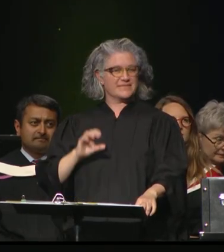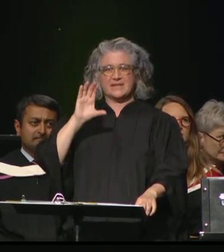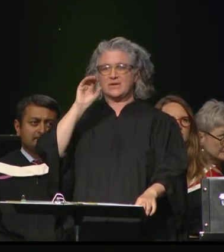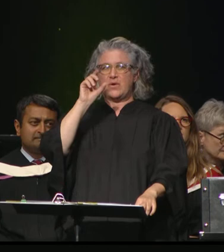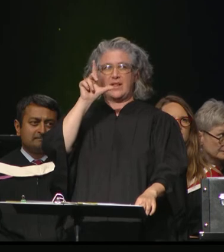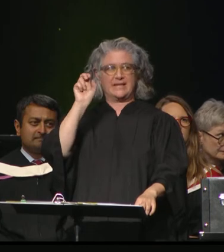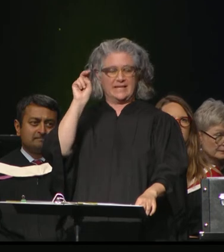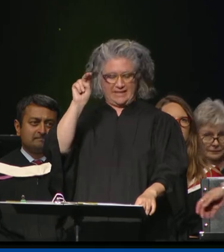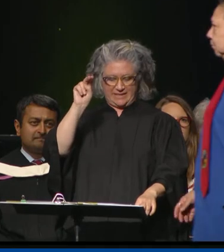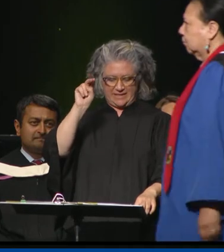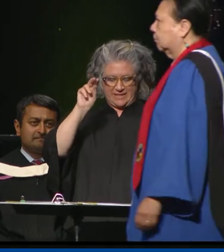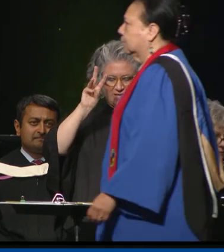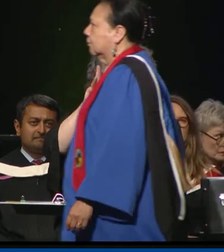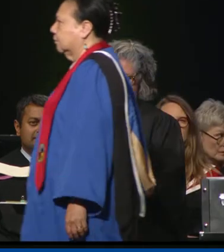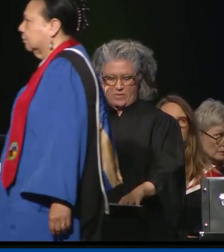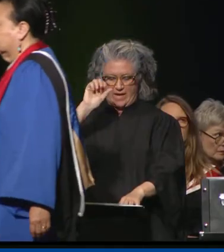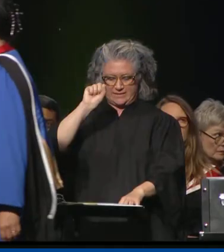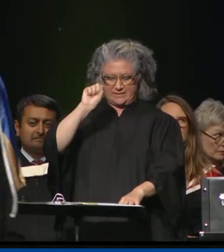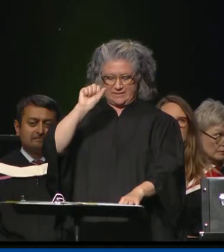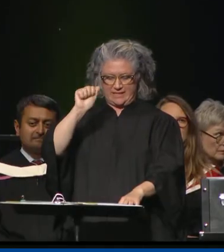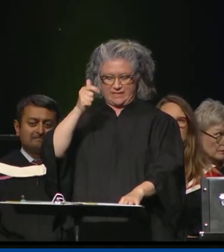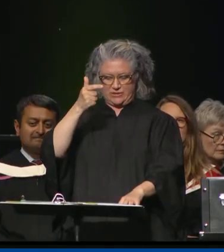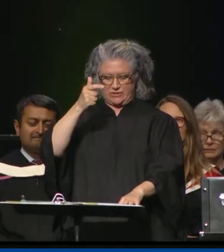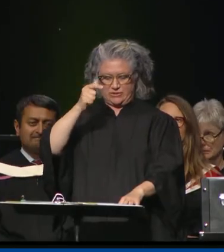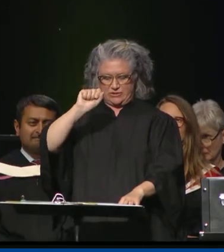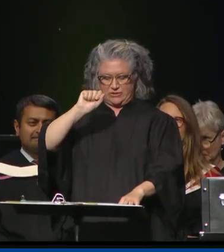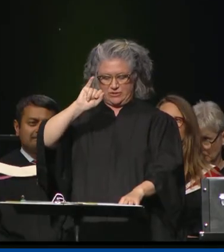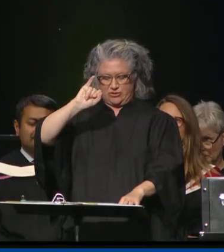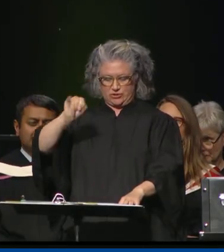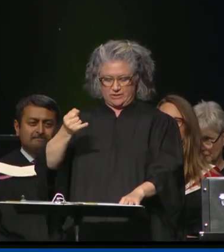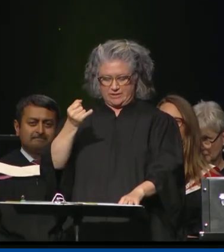Colleen Wasejig Migwans.